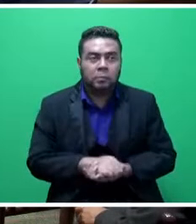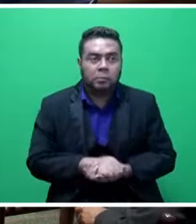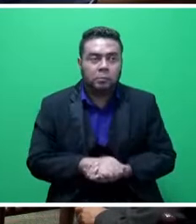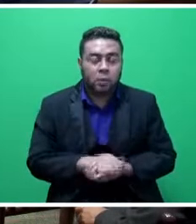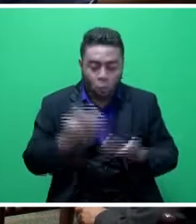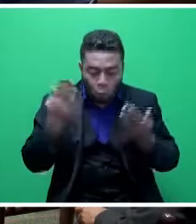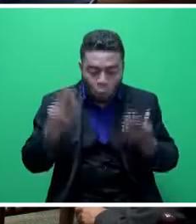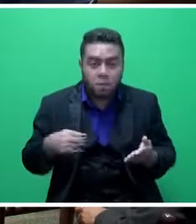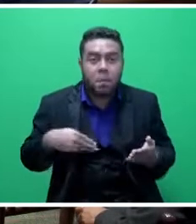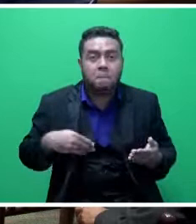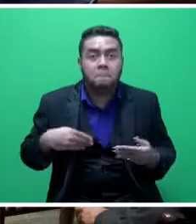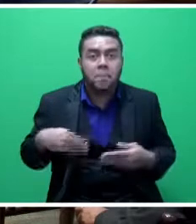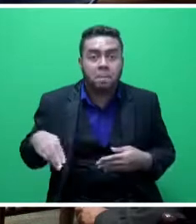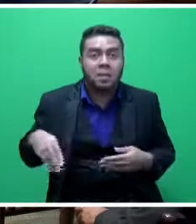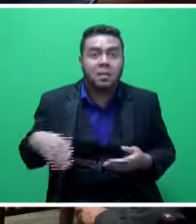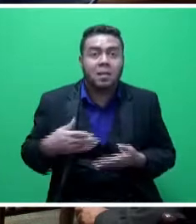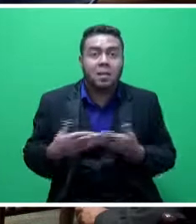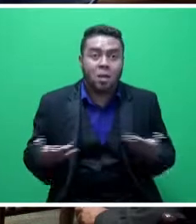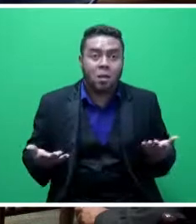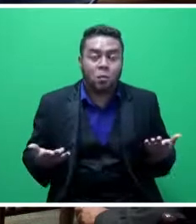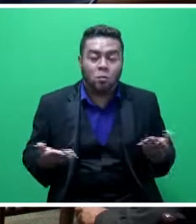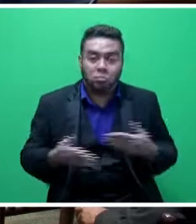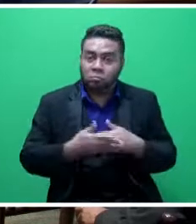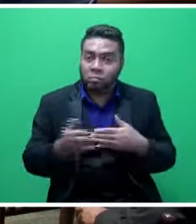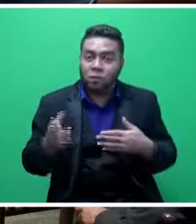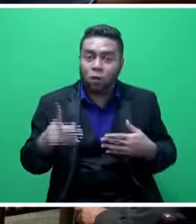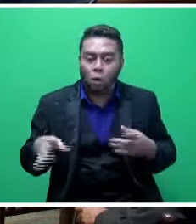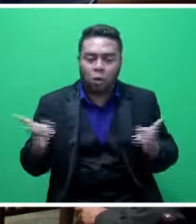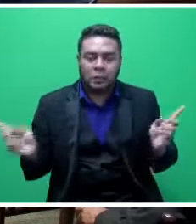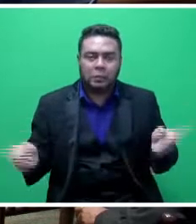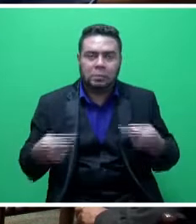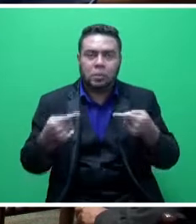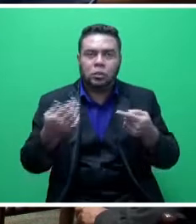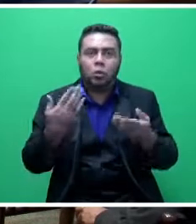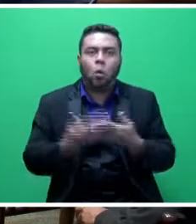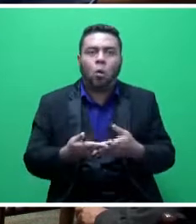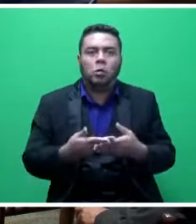Honourable members, the floor is now open for debate on the motion.